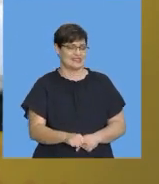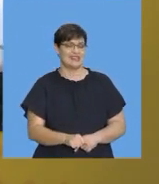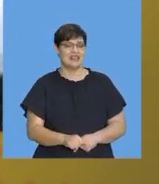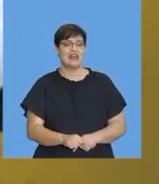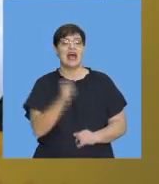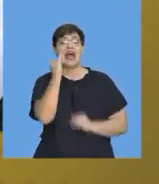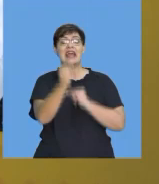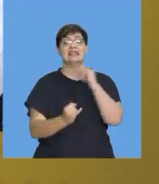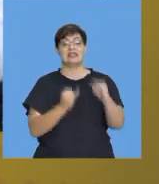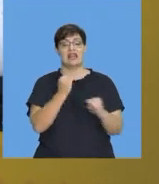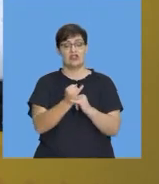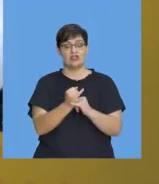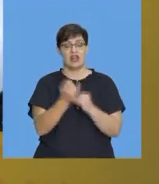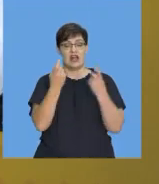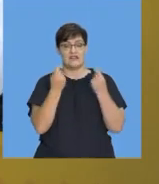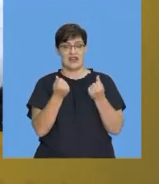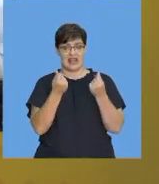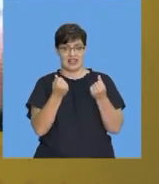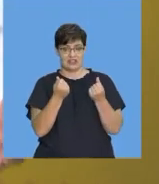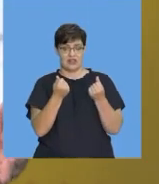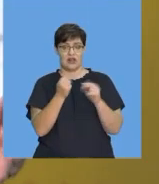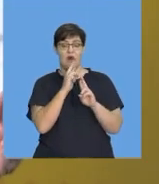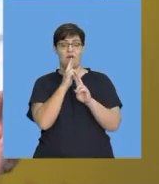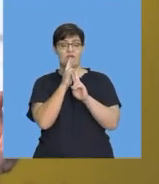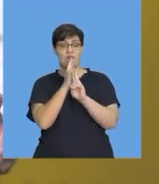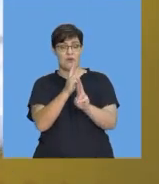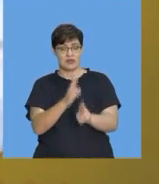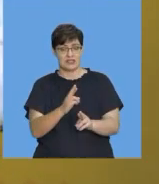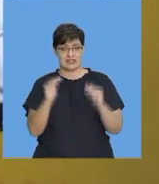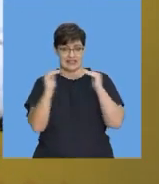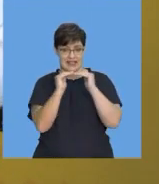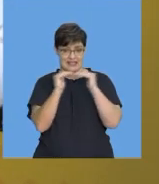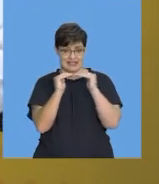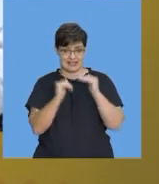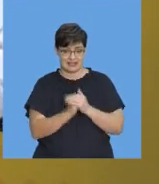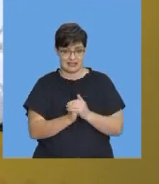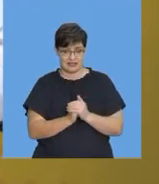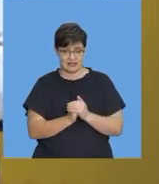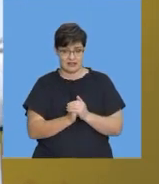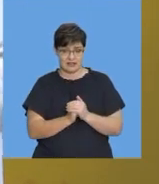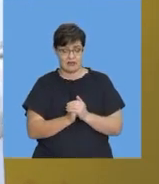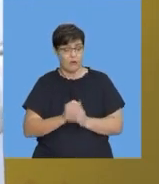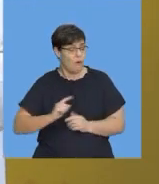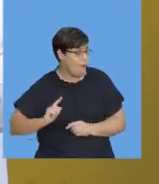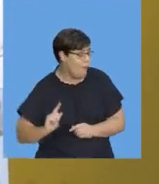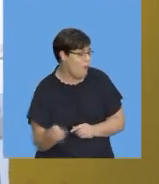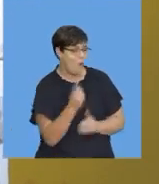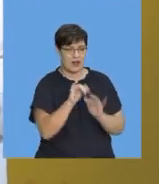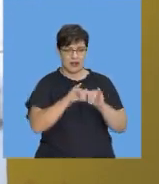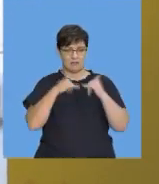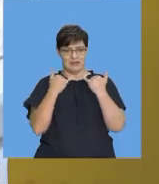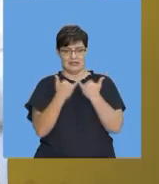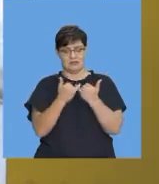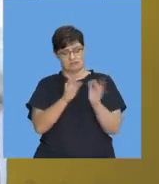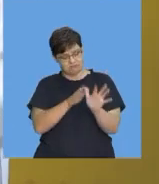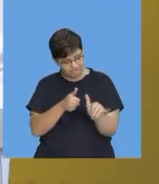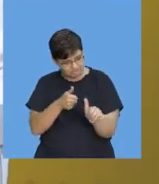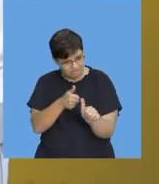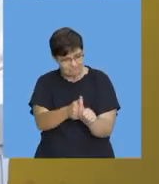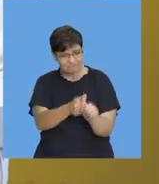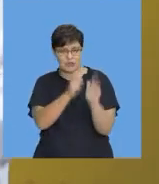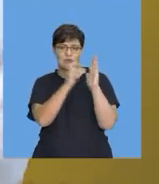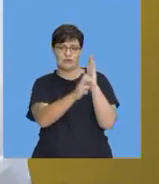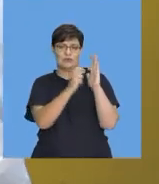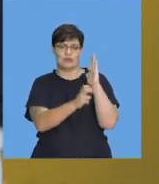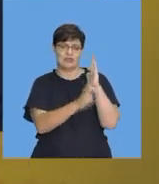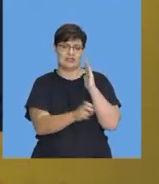International Financial Reporting Standards. All companies have to comply with